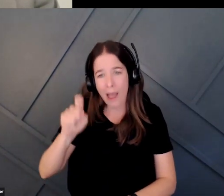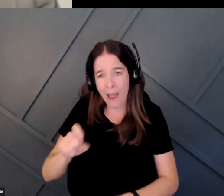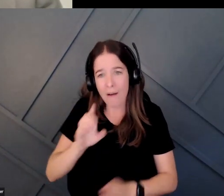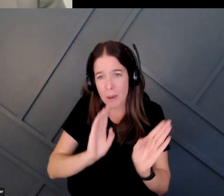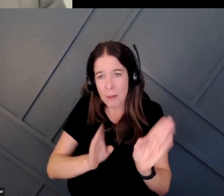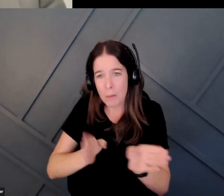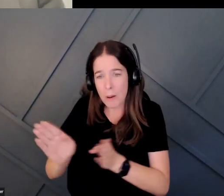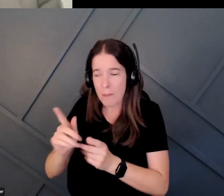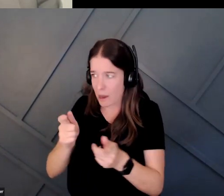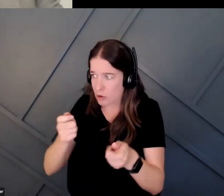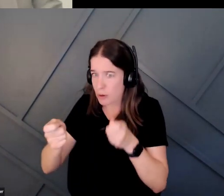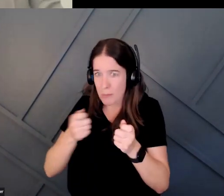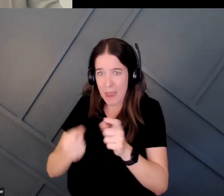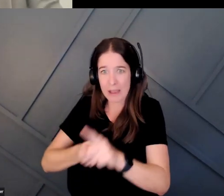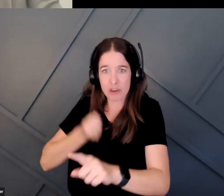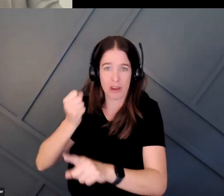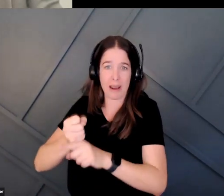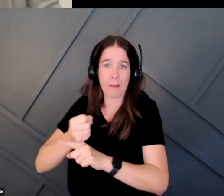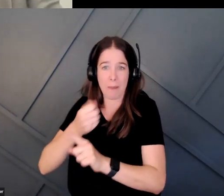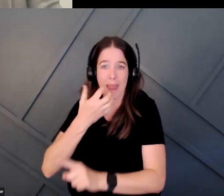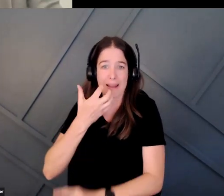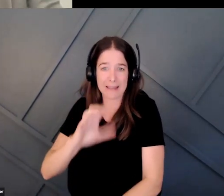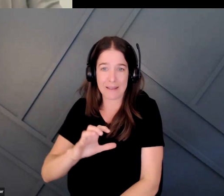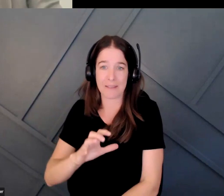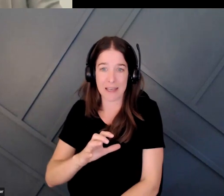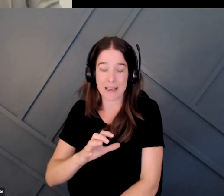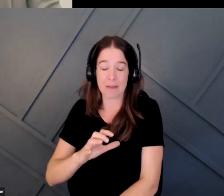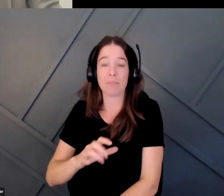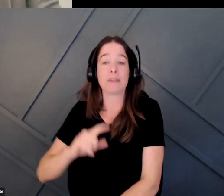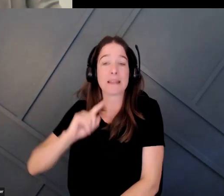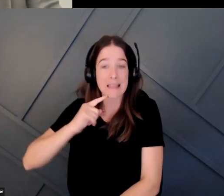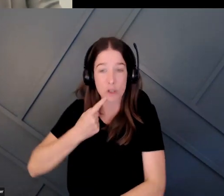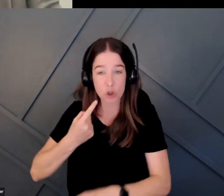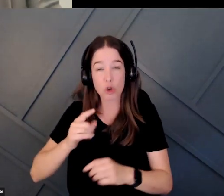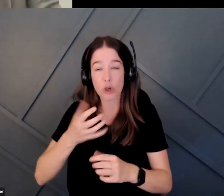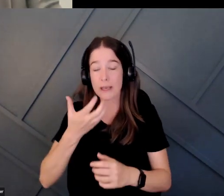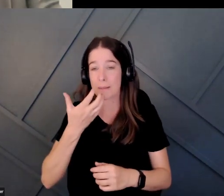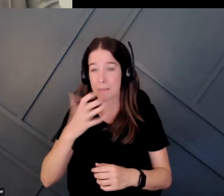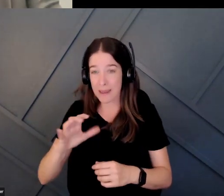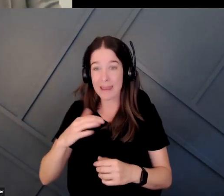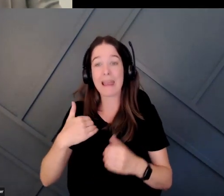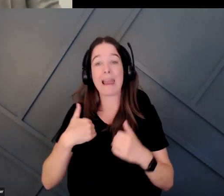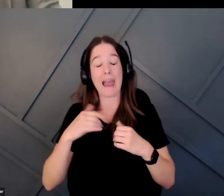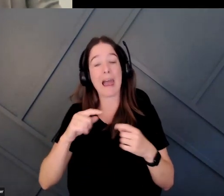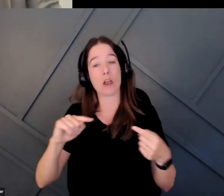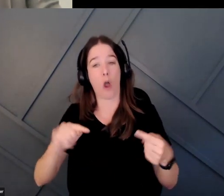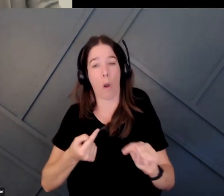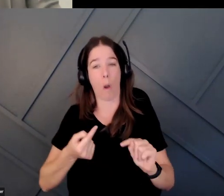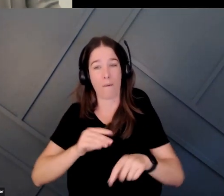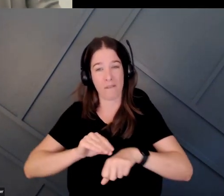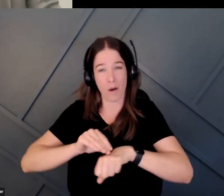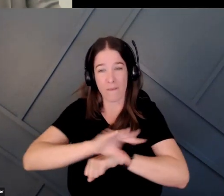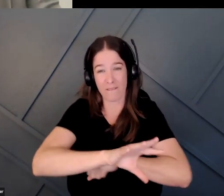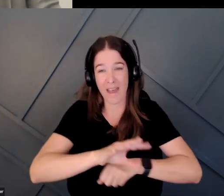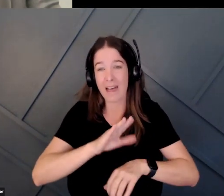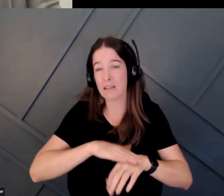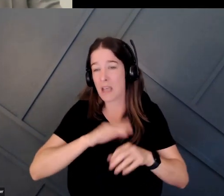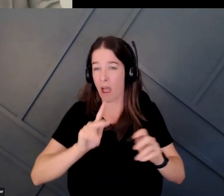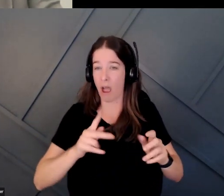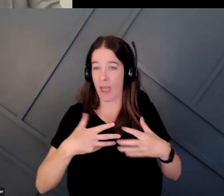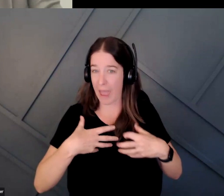and ahead. Extreme heat has significant and often harmful effects on the health and livelihood of the communities that we